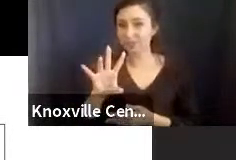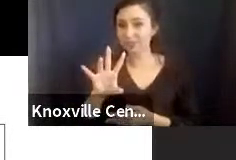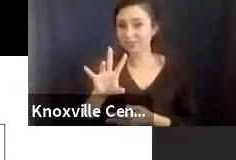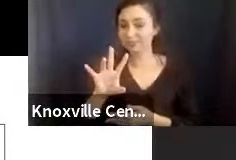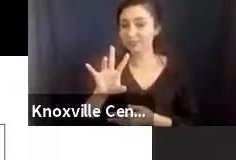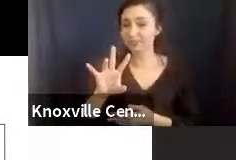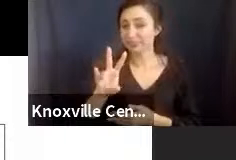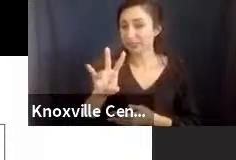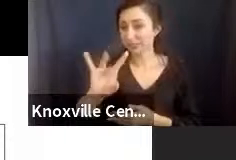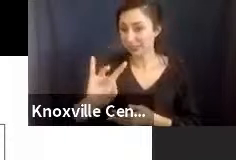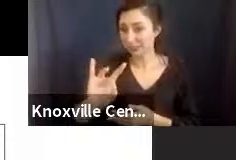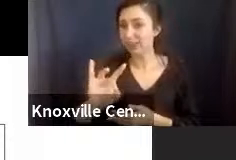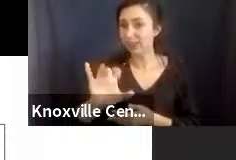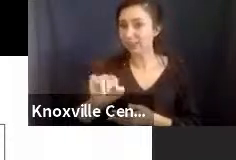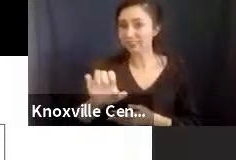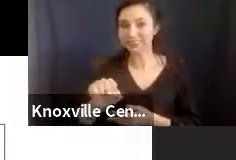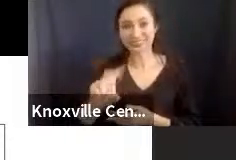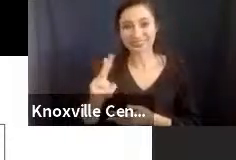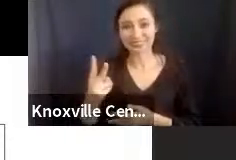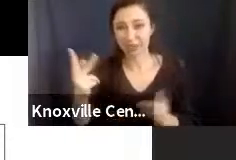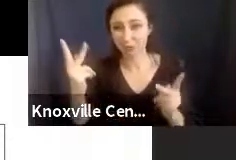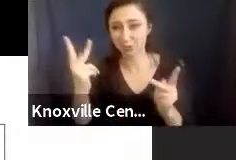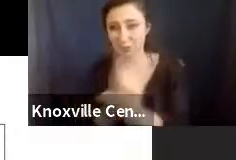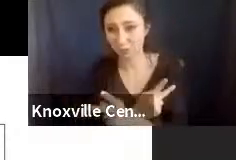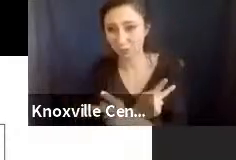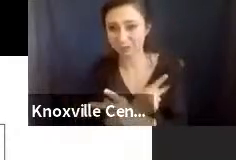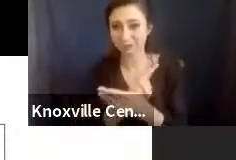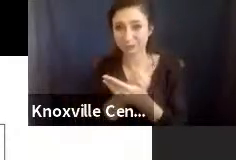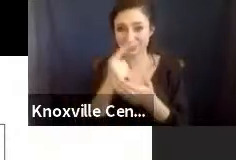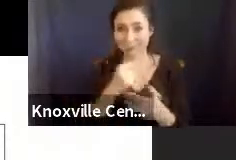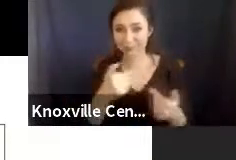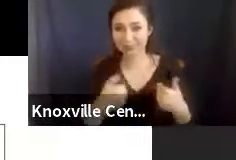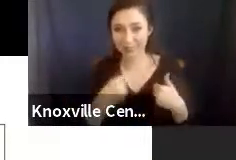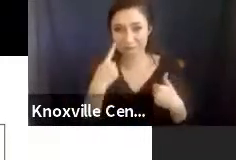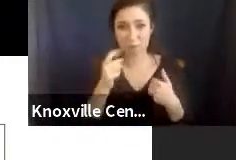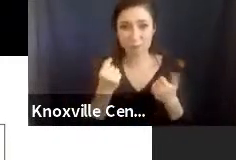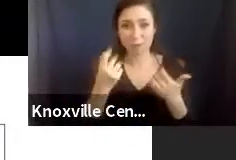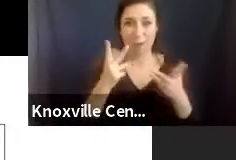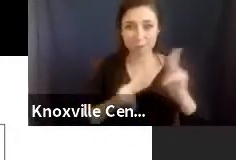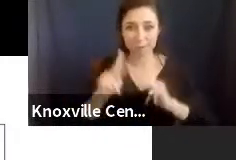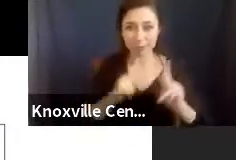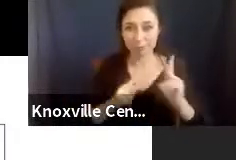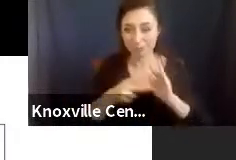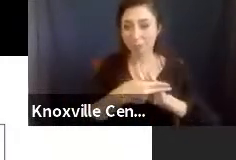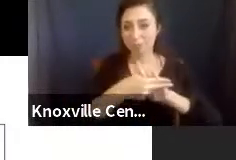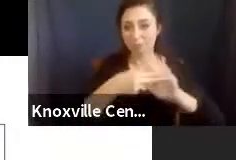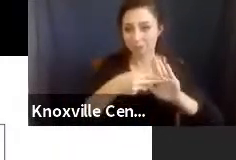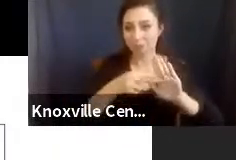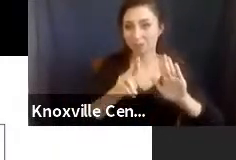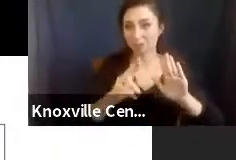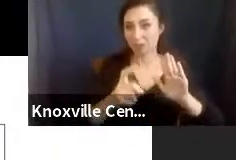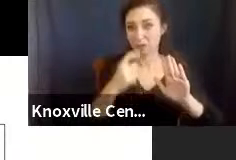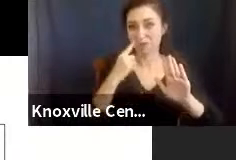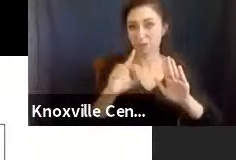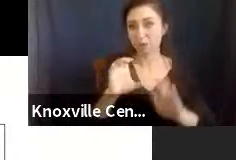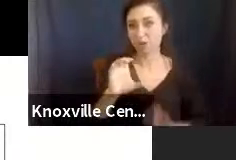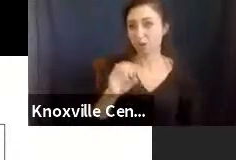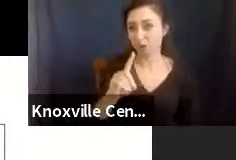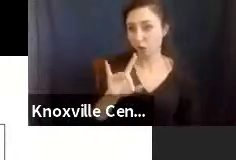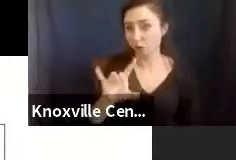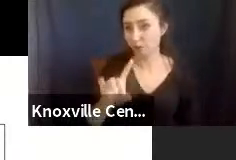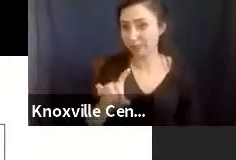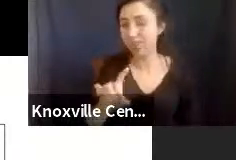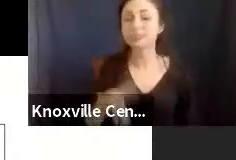second worst single week that we've had in terms of cases diagnosed. And so over on the right, we would